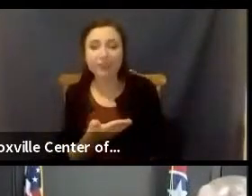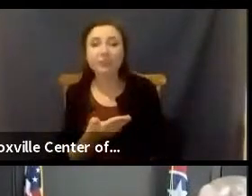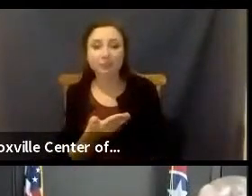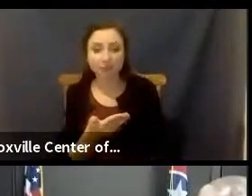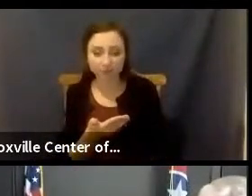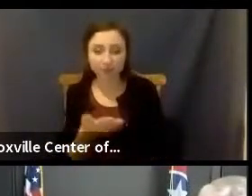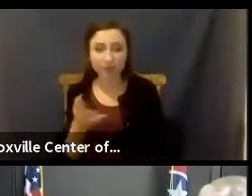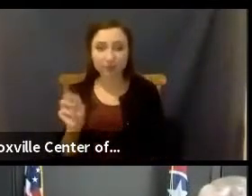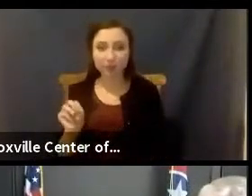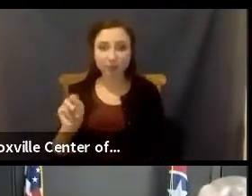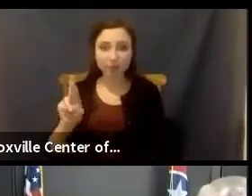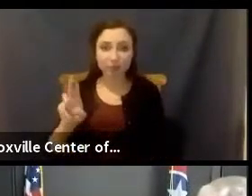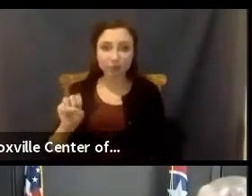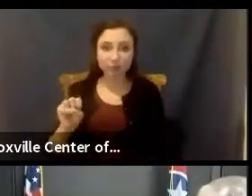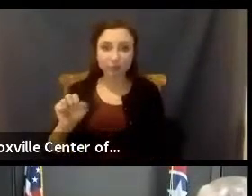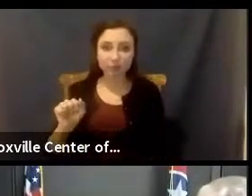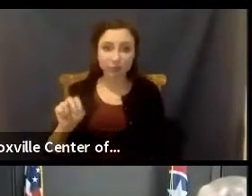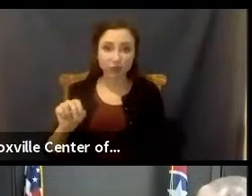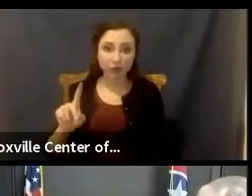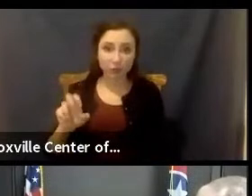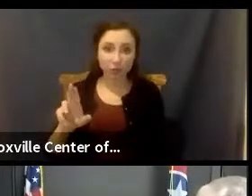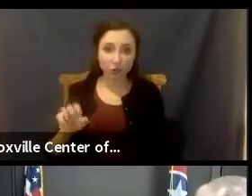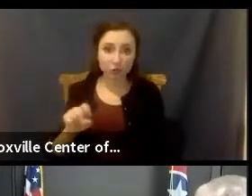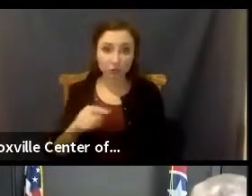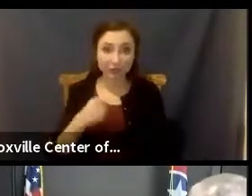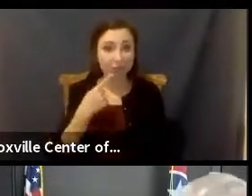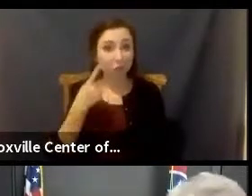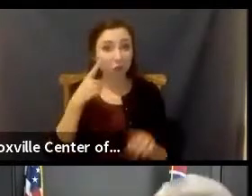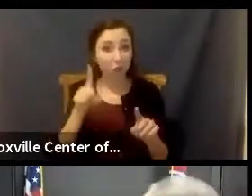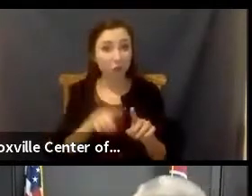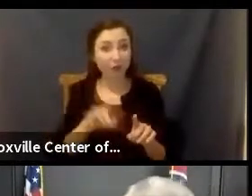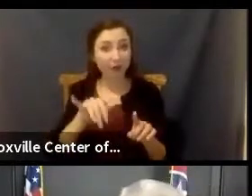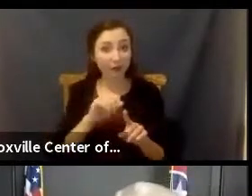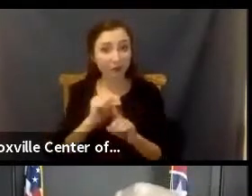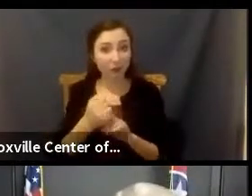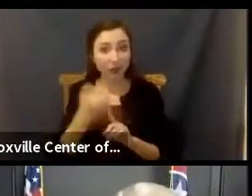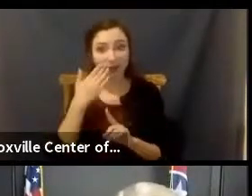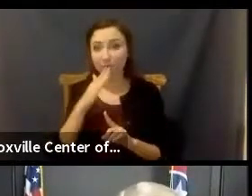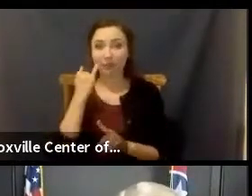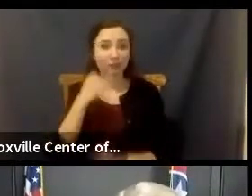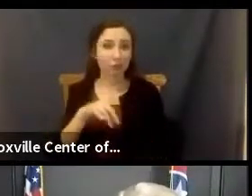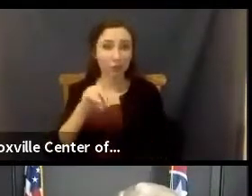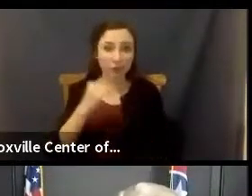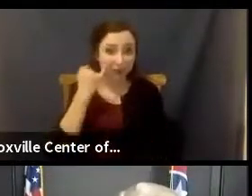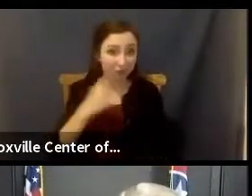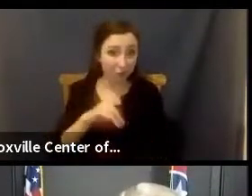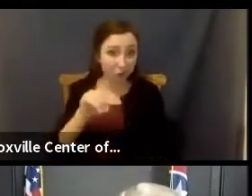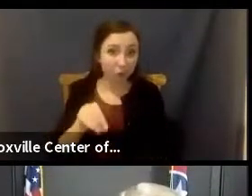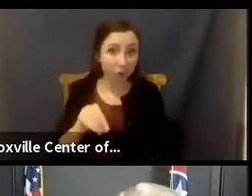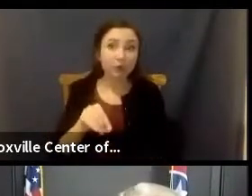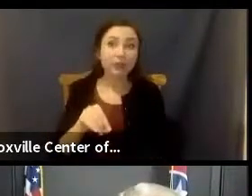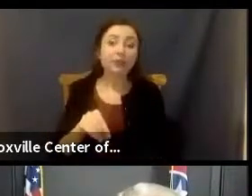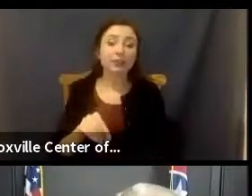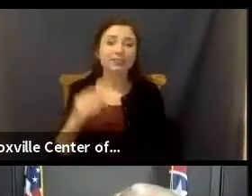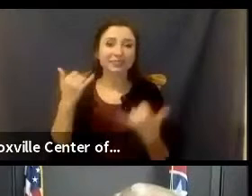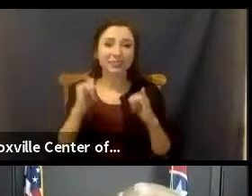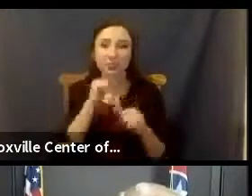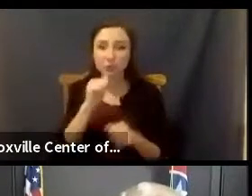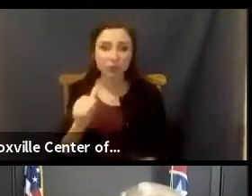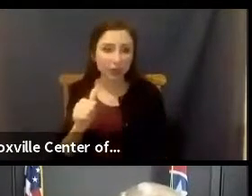So, Mr. Sanders, you're saying even if you agree that that's the case, and I'm not sure that you do, but even if you do, there's still